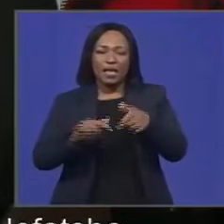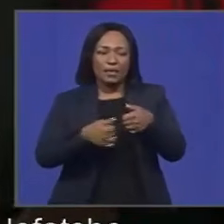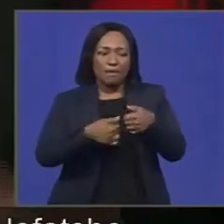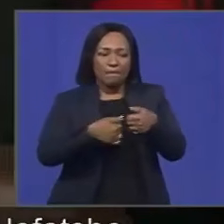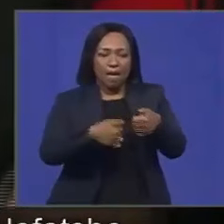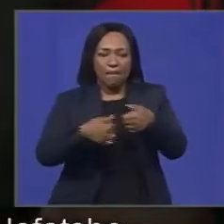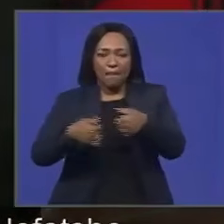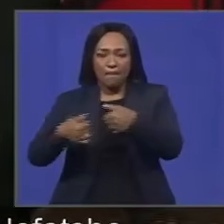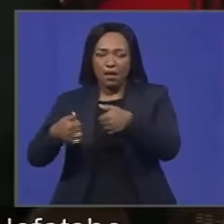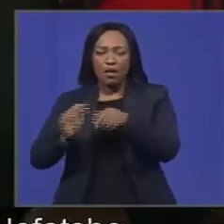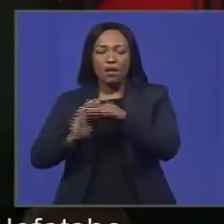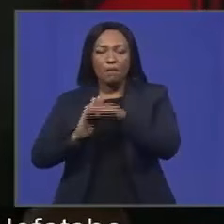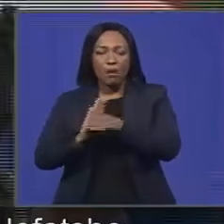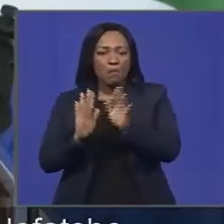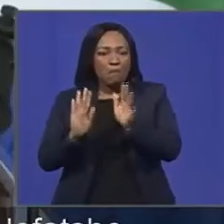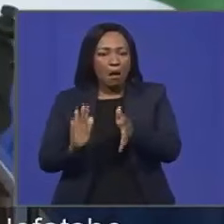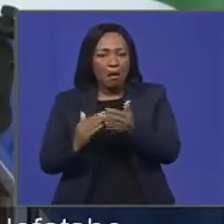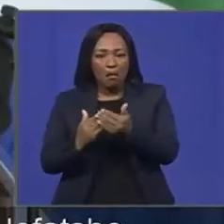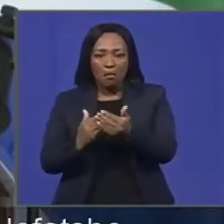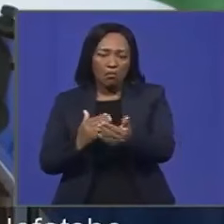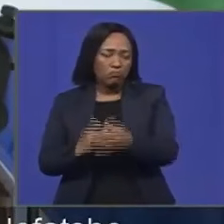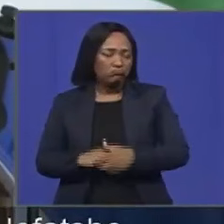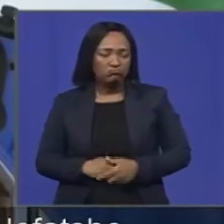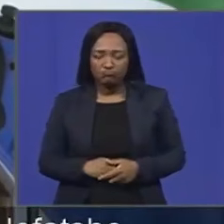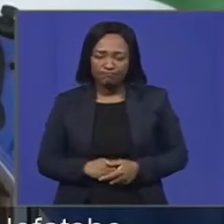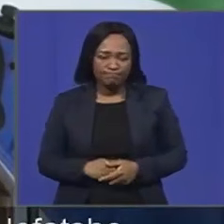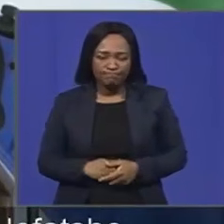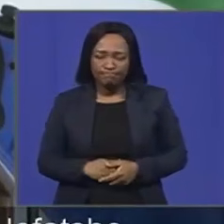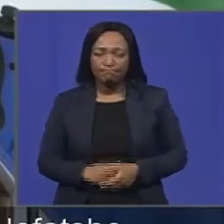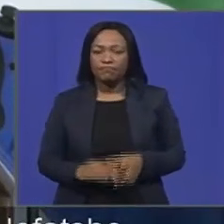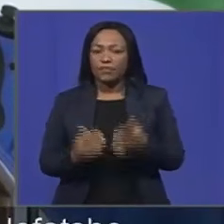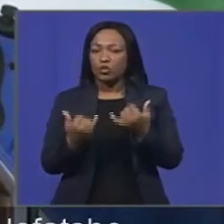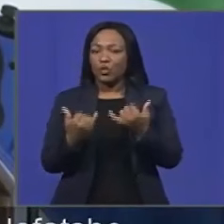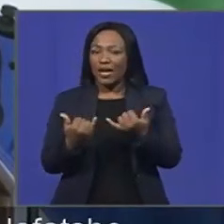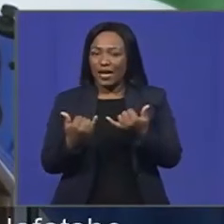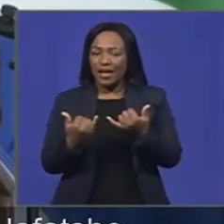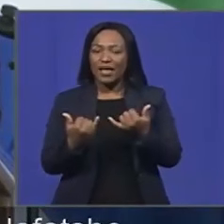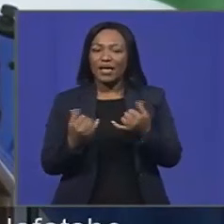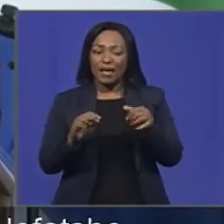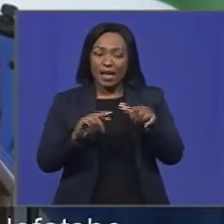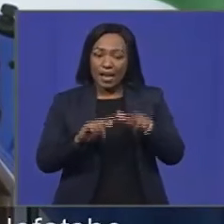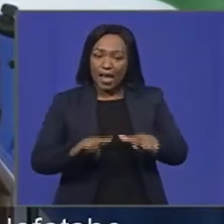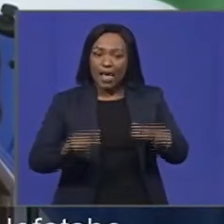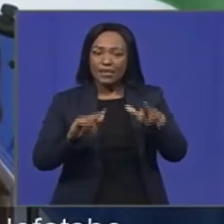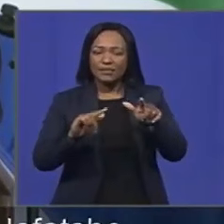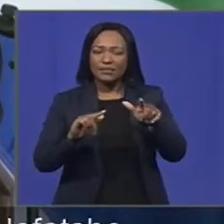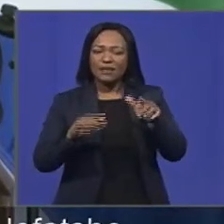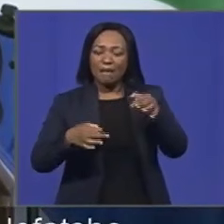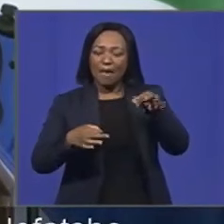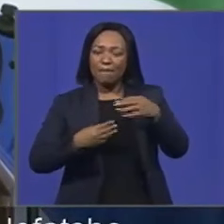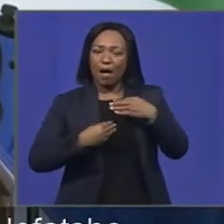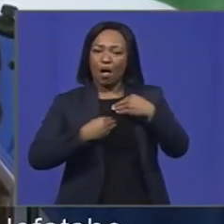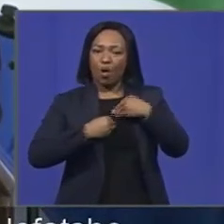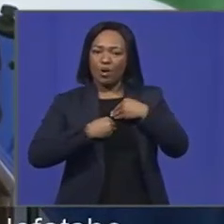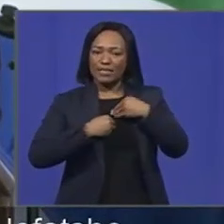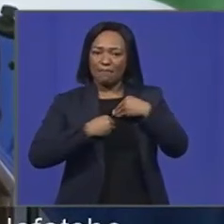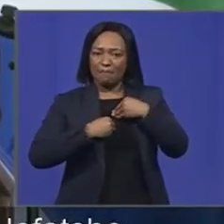fela lenaane la tsamaiso. Today we are handing over title deeds to 3